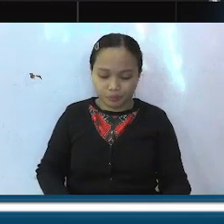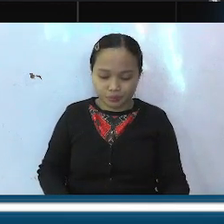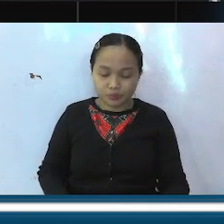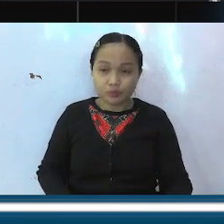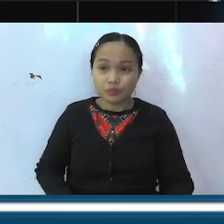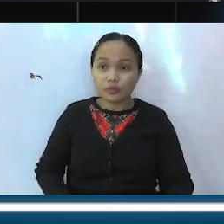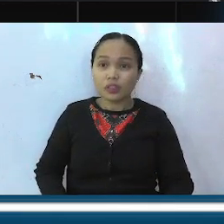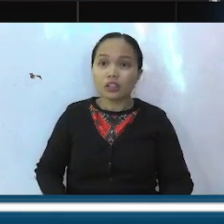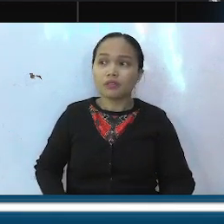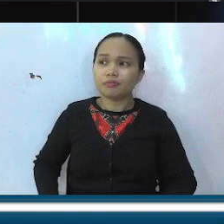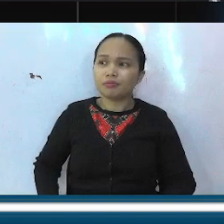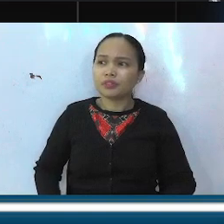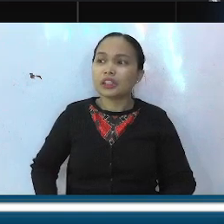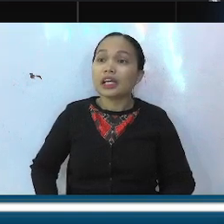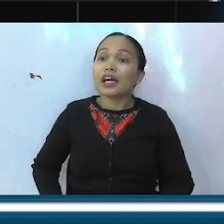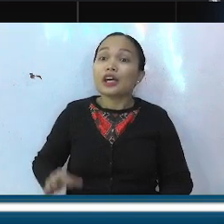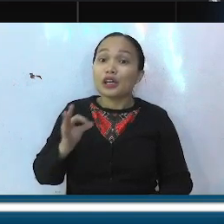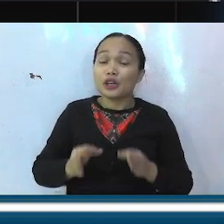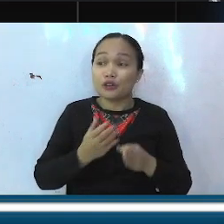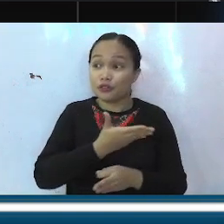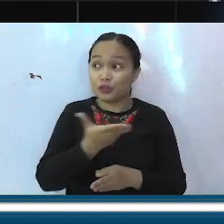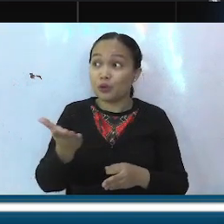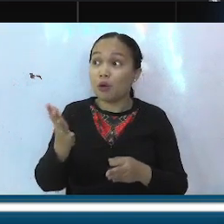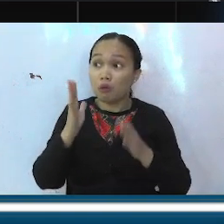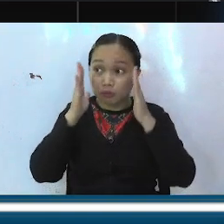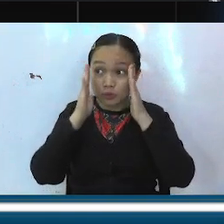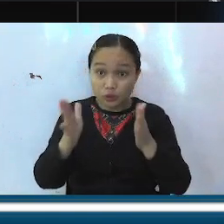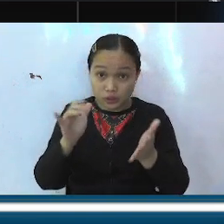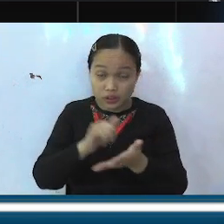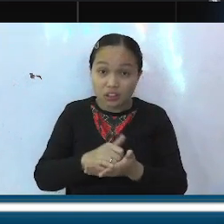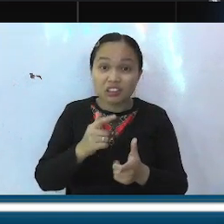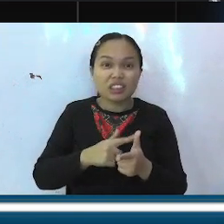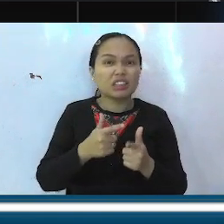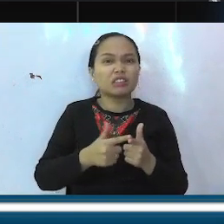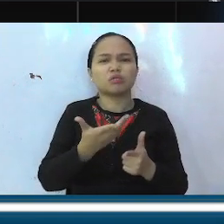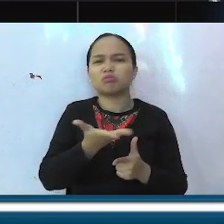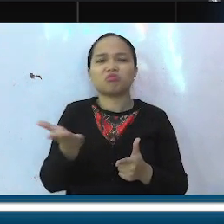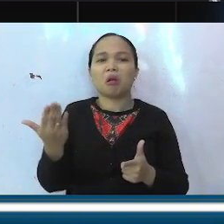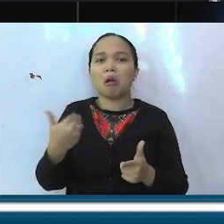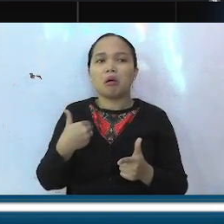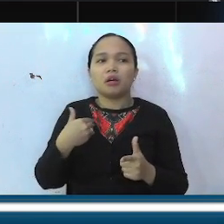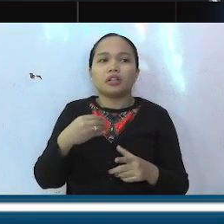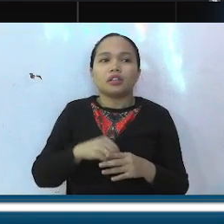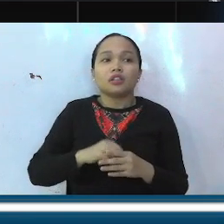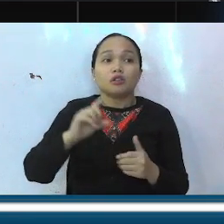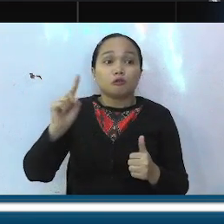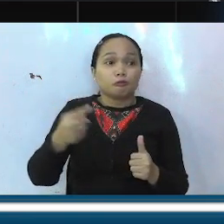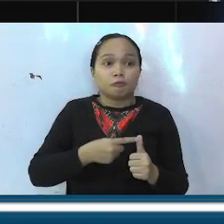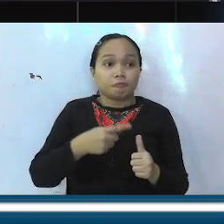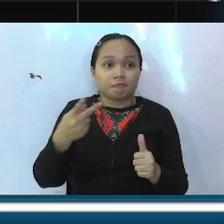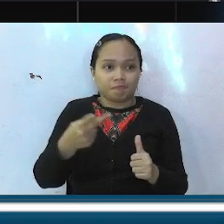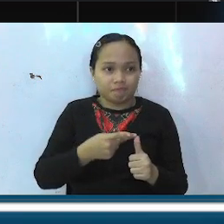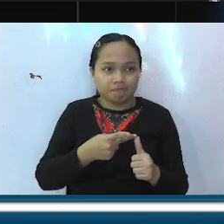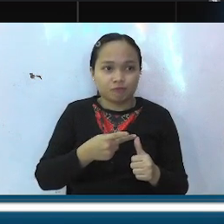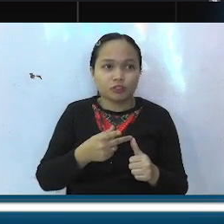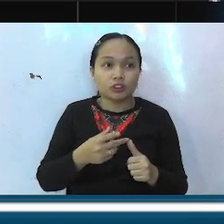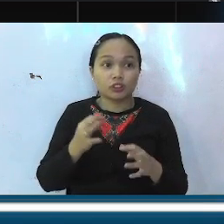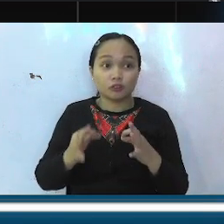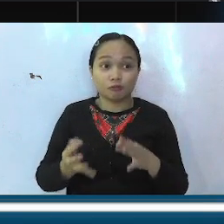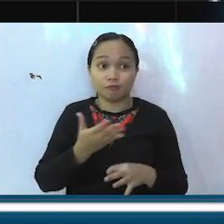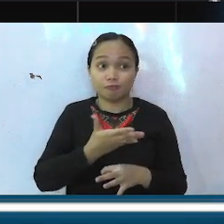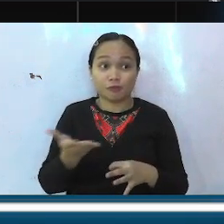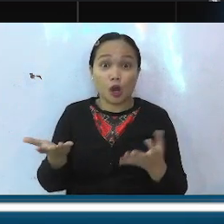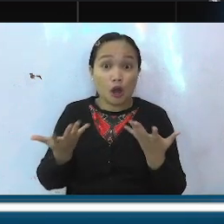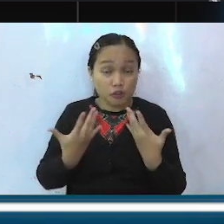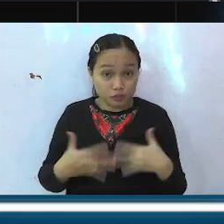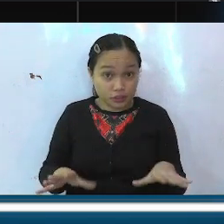Yeah. If you are paying attention there, then you're not already in your primary position. You're after what's supposed to be God